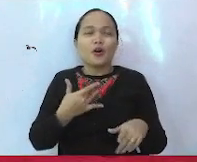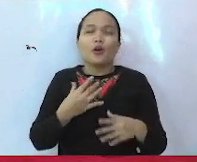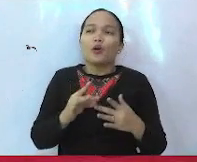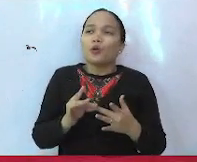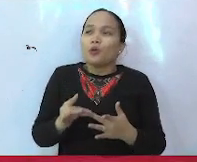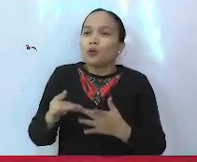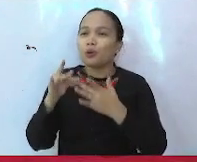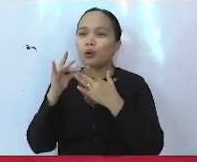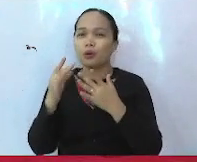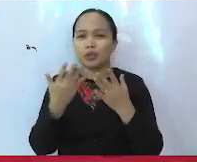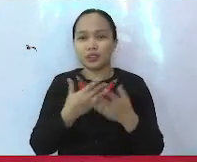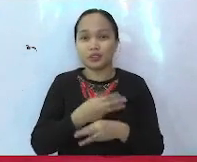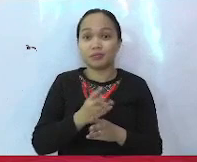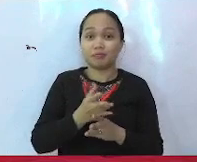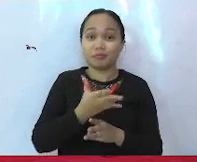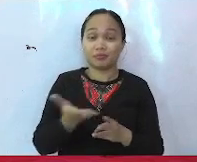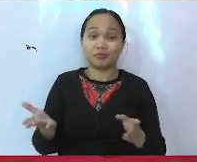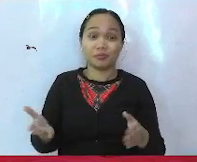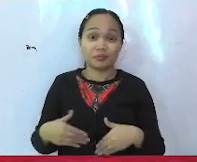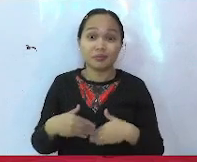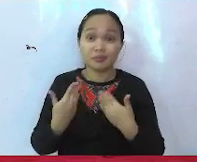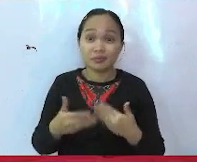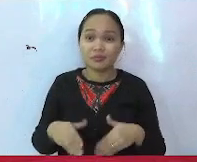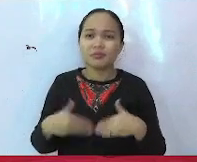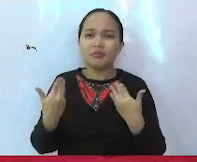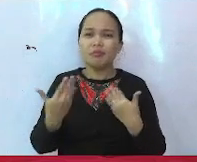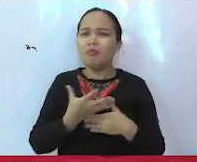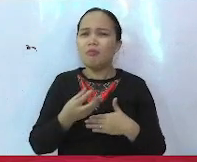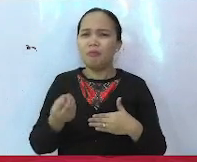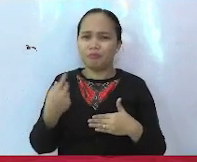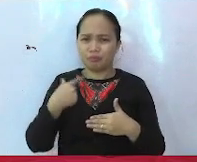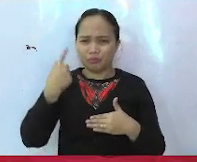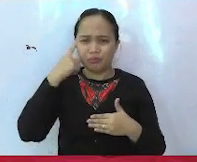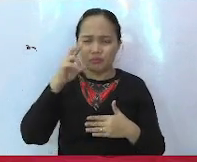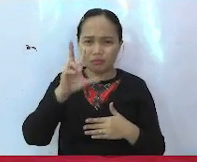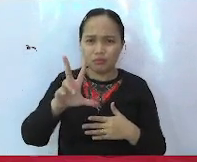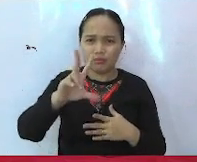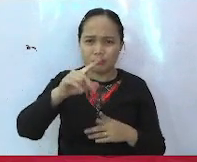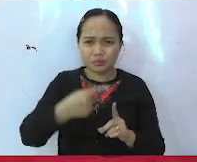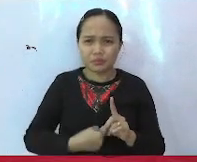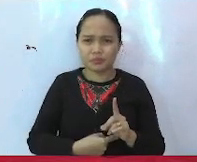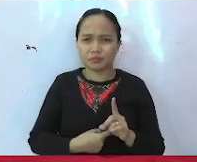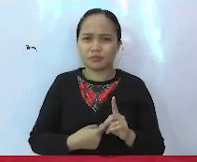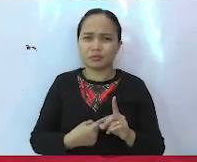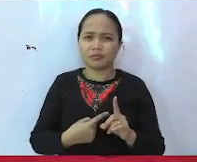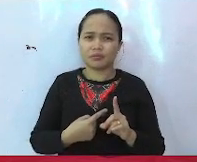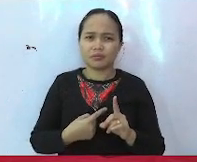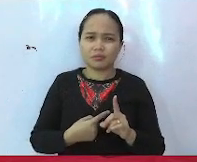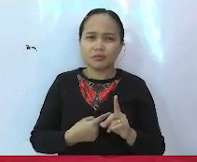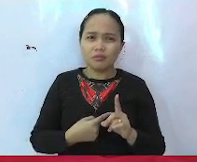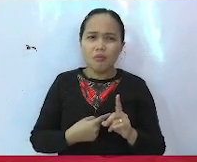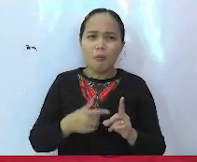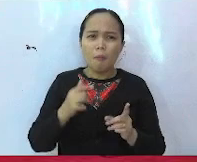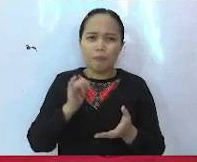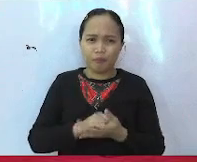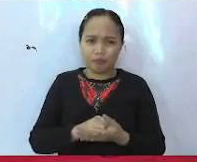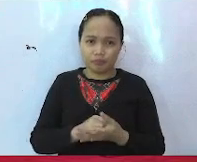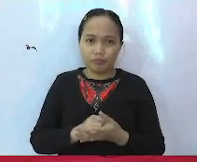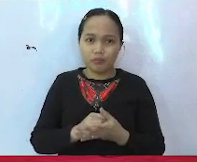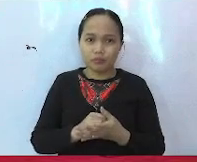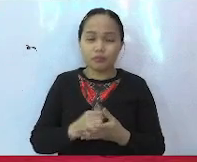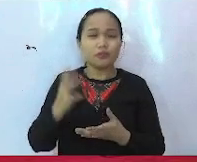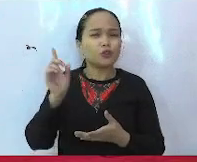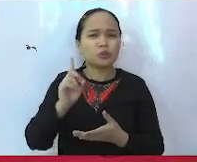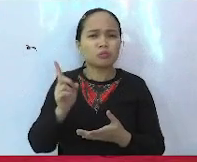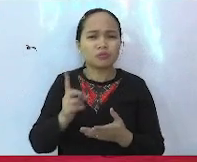it makes you happy, right? Yeah. And you've had it for maybe 3 months, and they come out with a new one. Yeah, that's it. That's it.